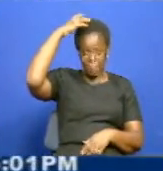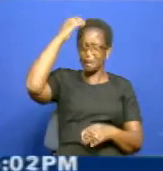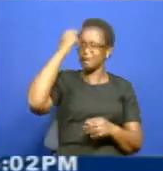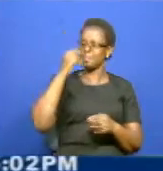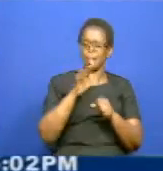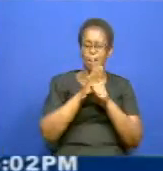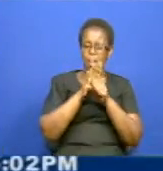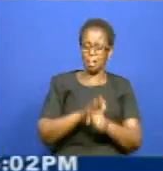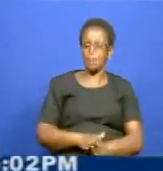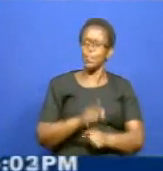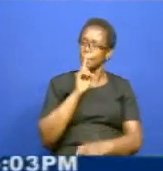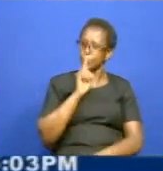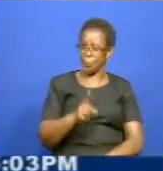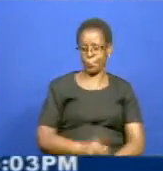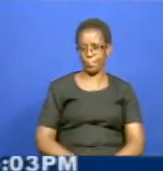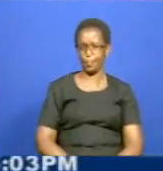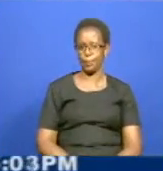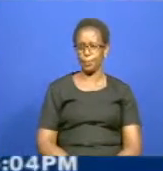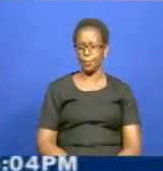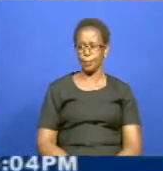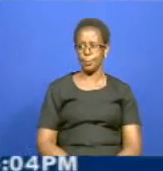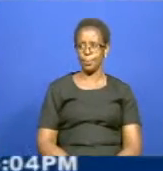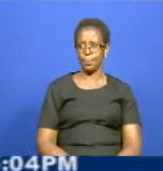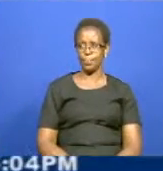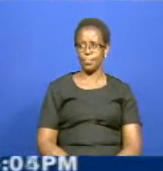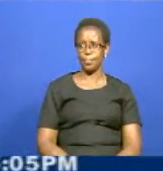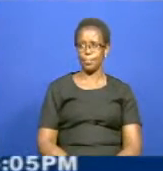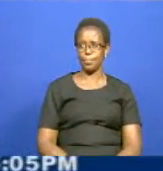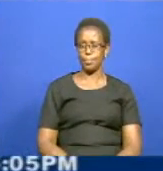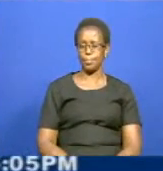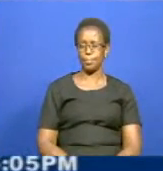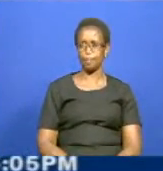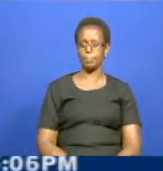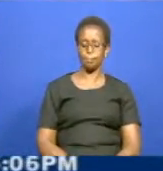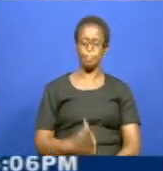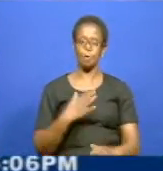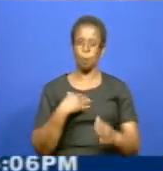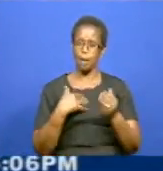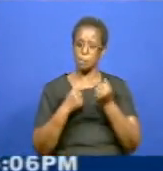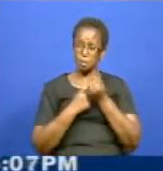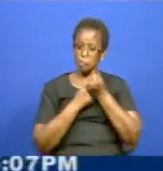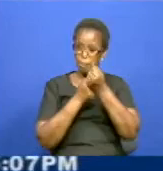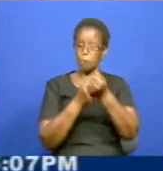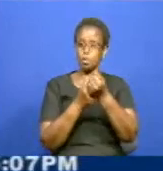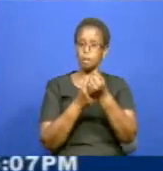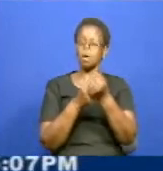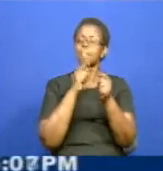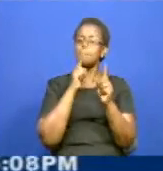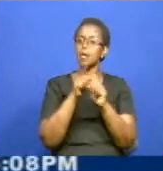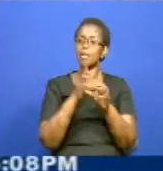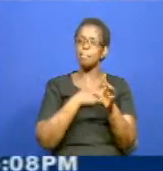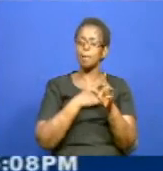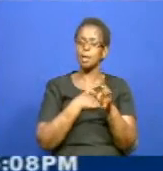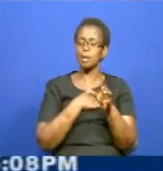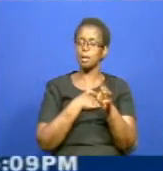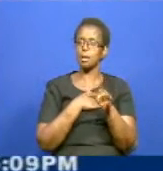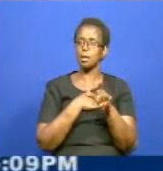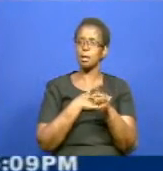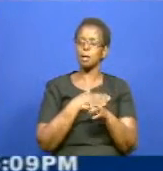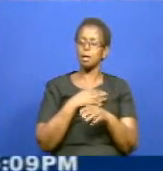zimezoroteshwa zaidi. Bwana Spika, mimi nataka kumuunga mkono ndugu yangu mdogo